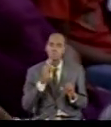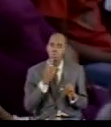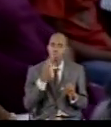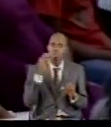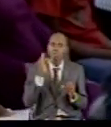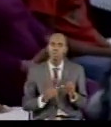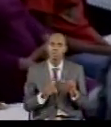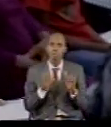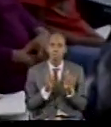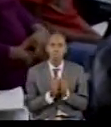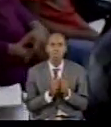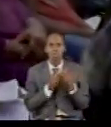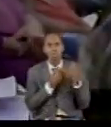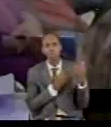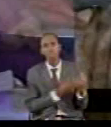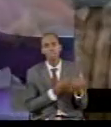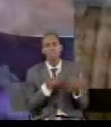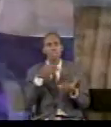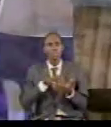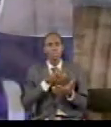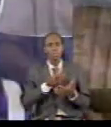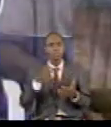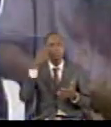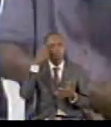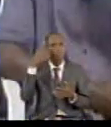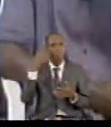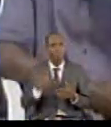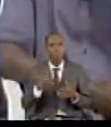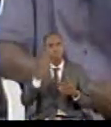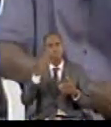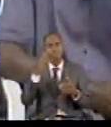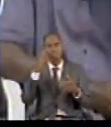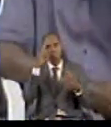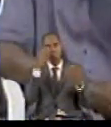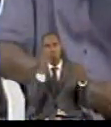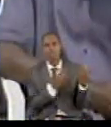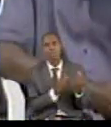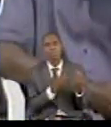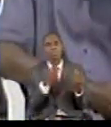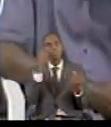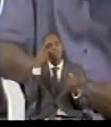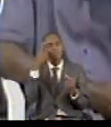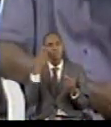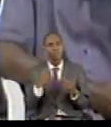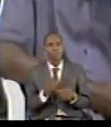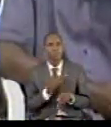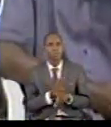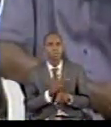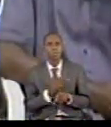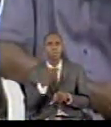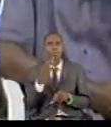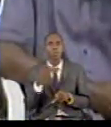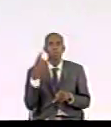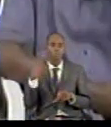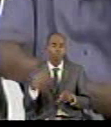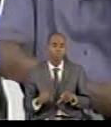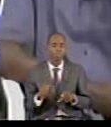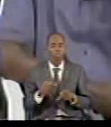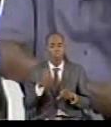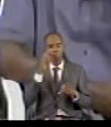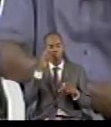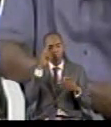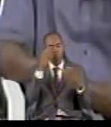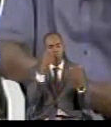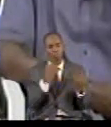courage, contending for the faith, for the conservation of the faith of the gospel